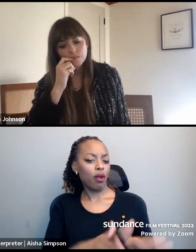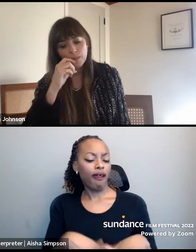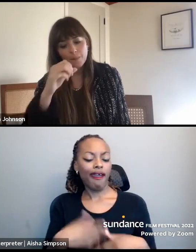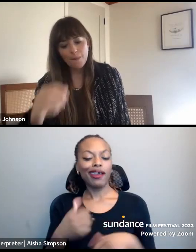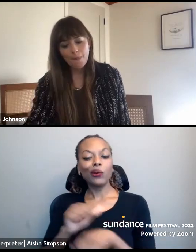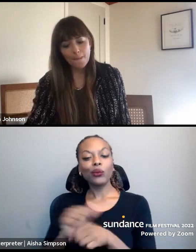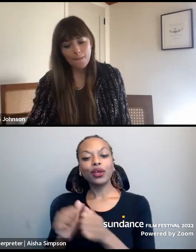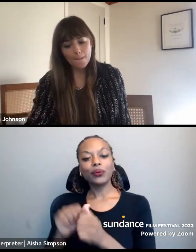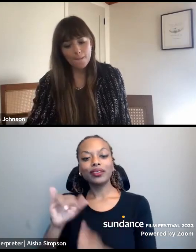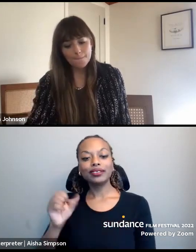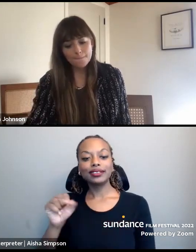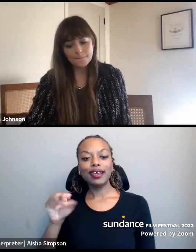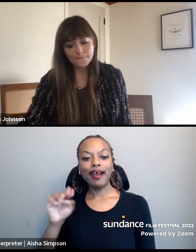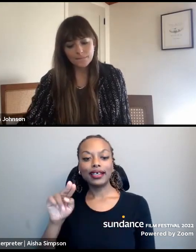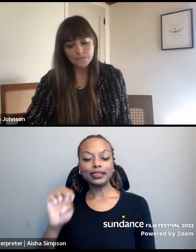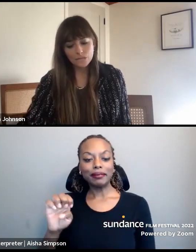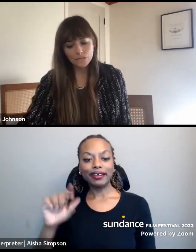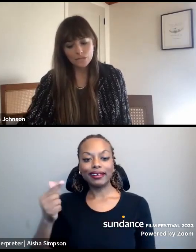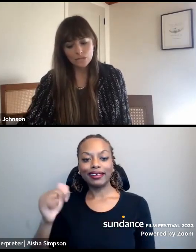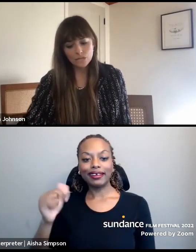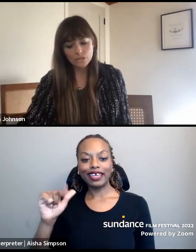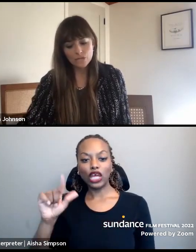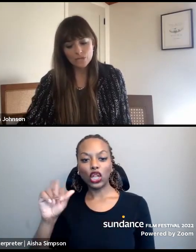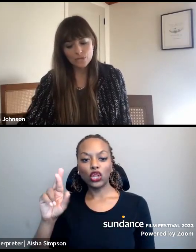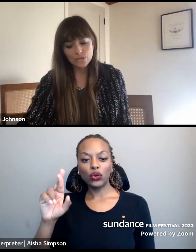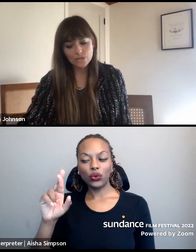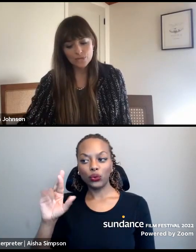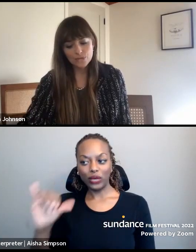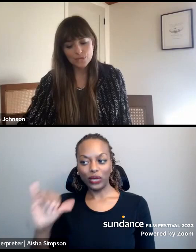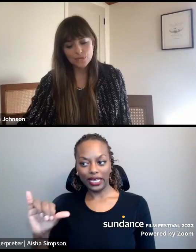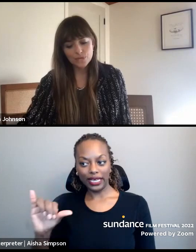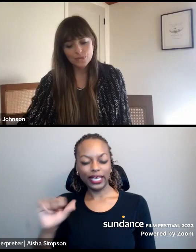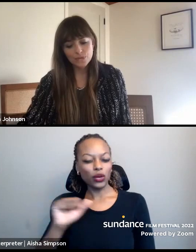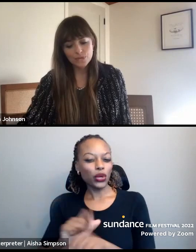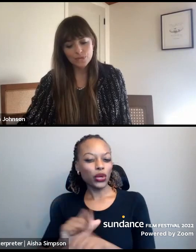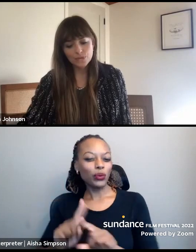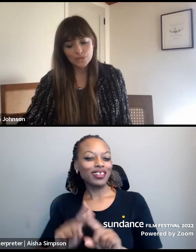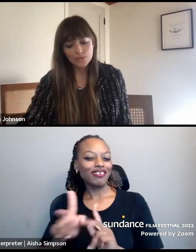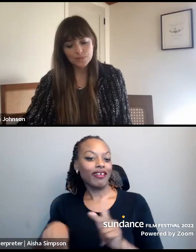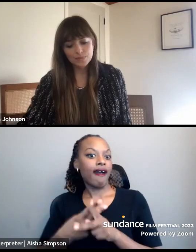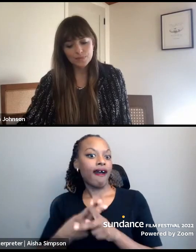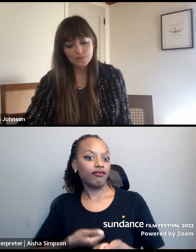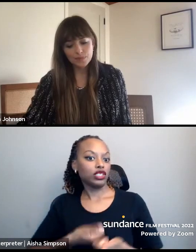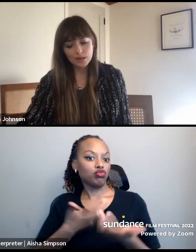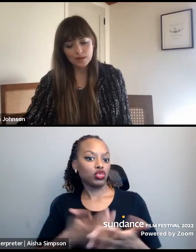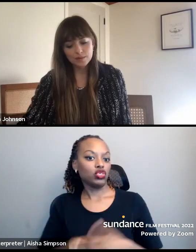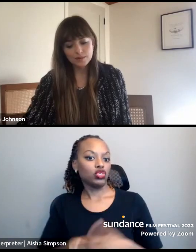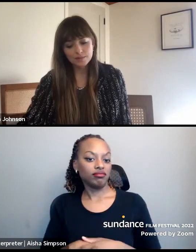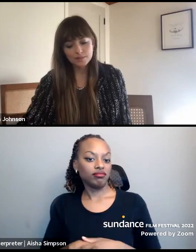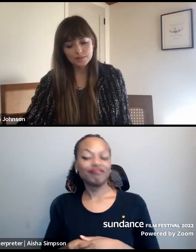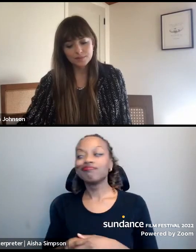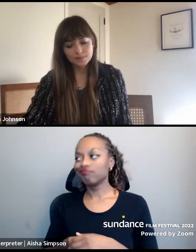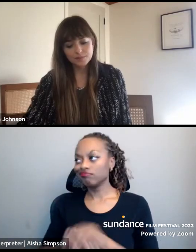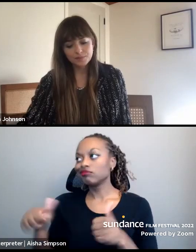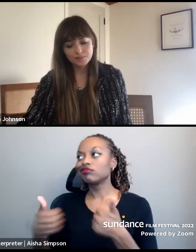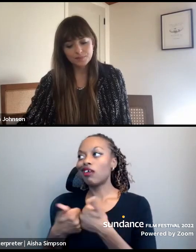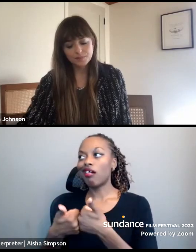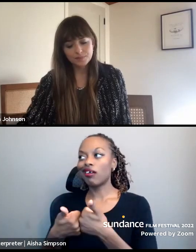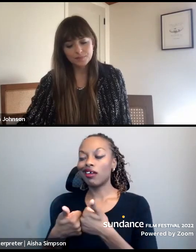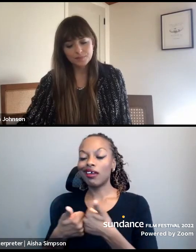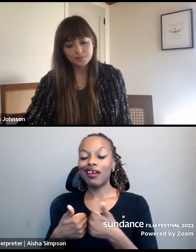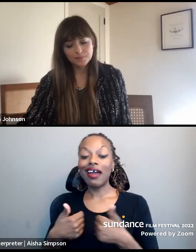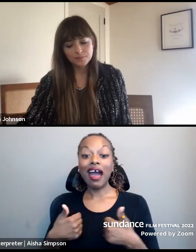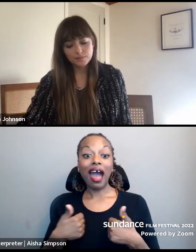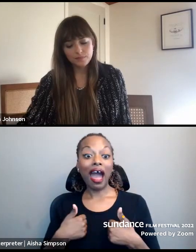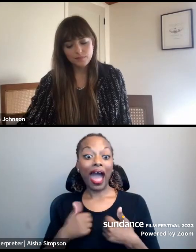a different kind of expression? It was challenging. I think I'm the kind of person that deals with anxiety very much so head on.